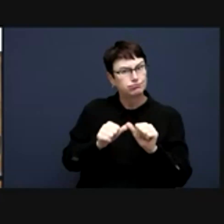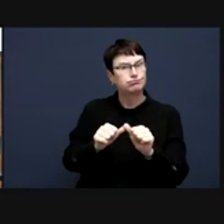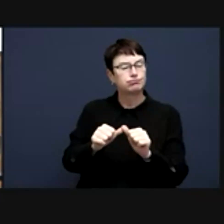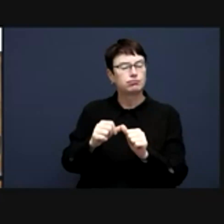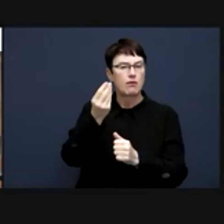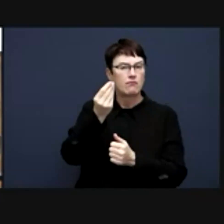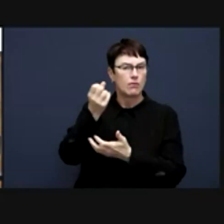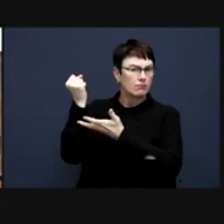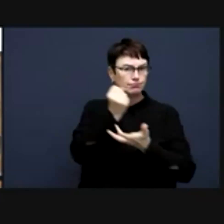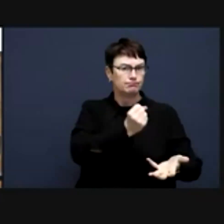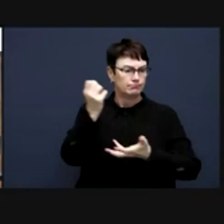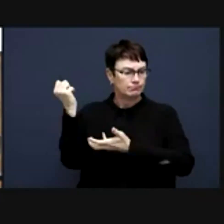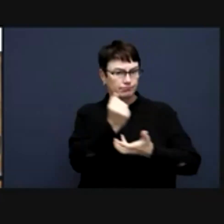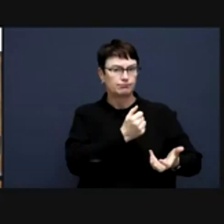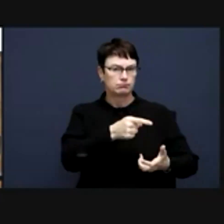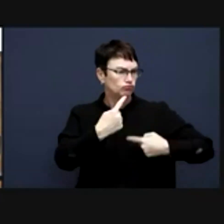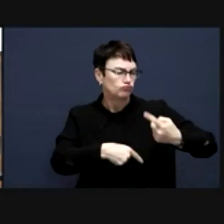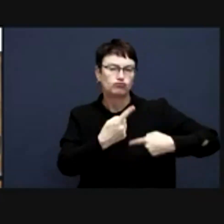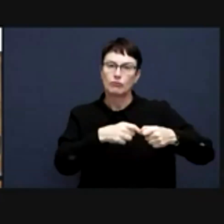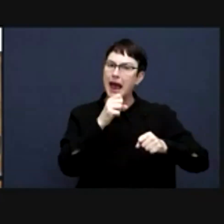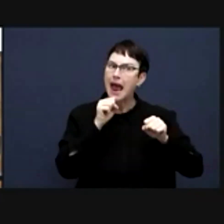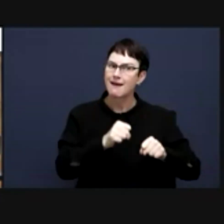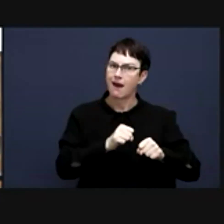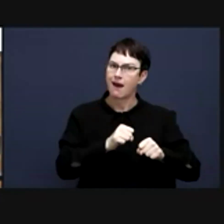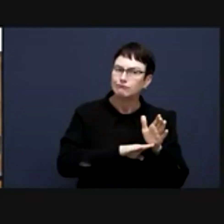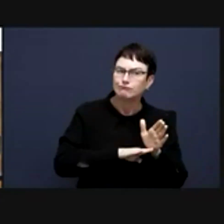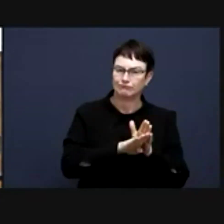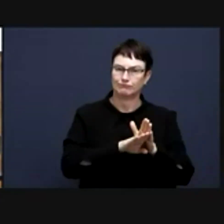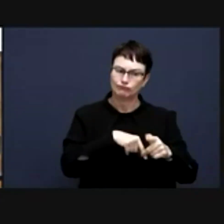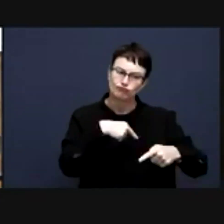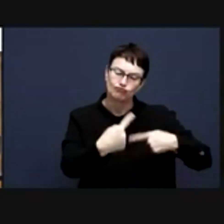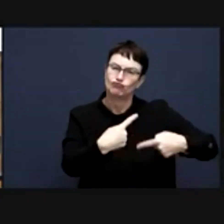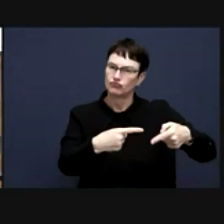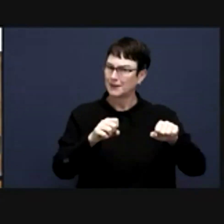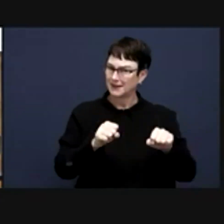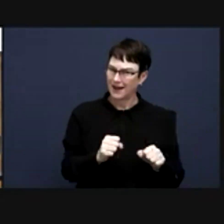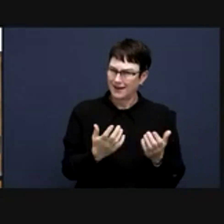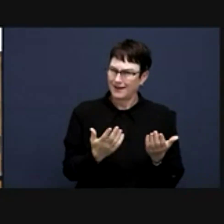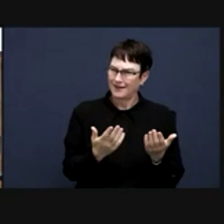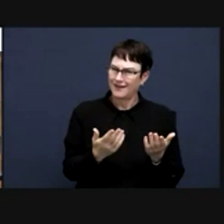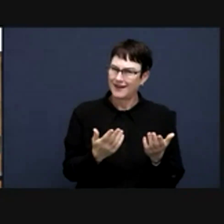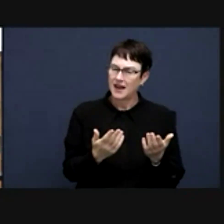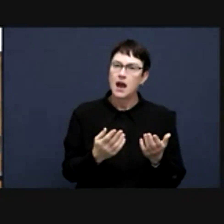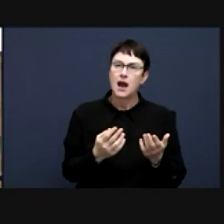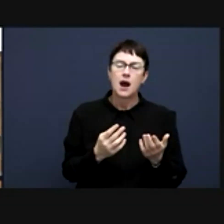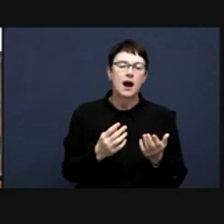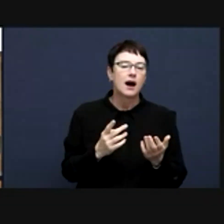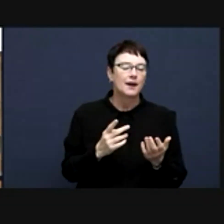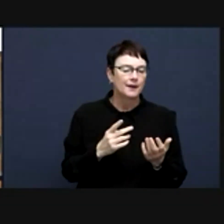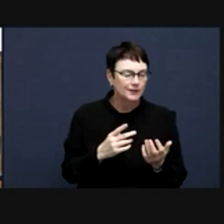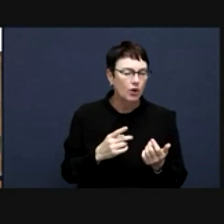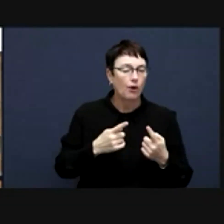positive on the long run. So it's important to set this kind of structured dialogue with the public sector,